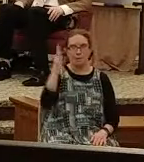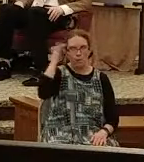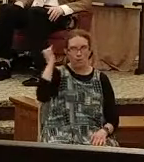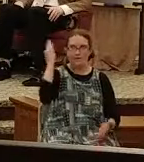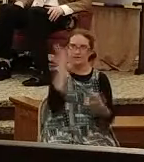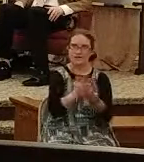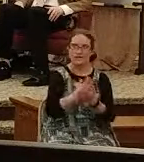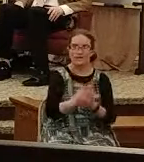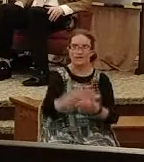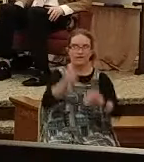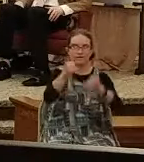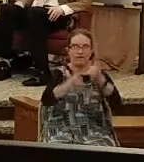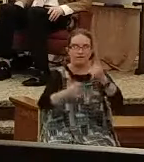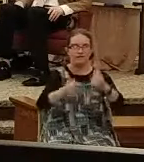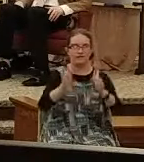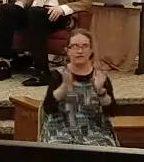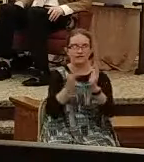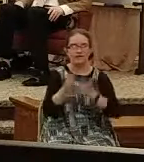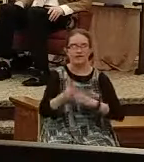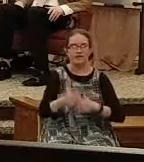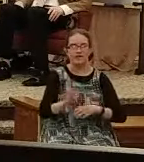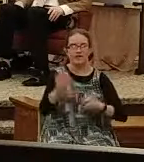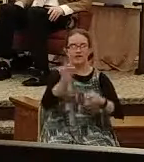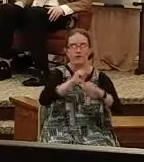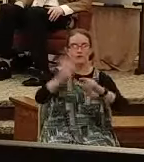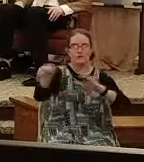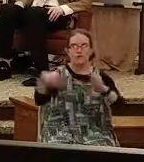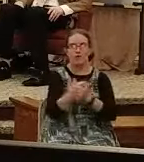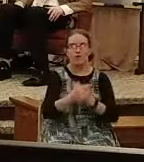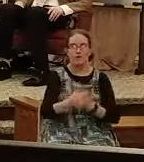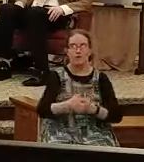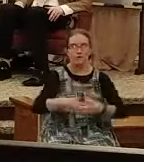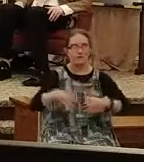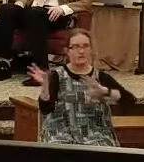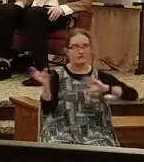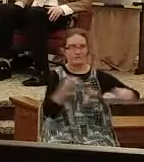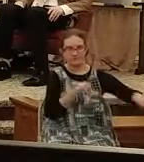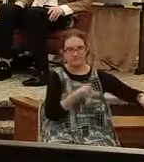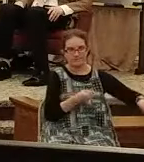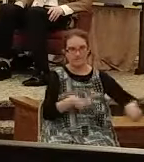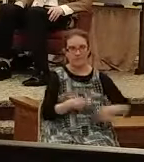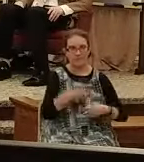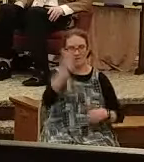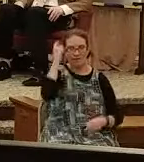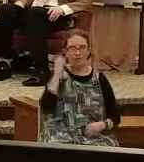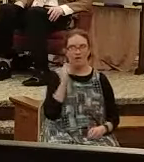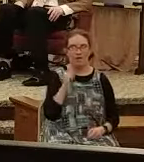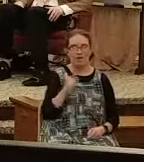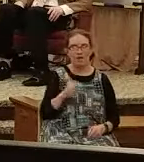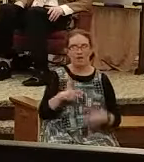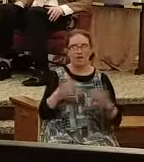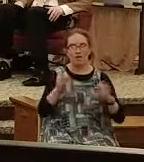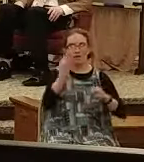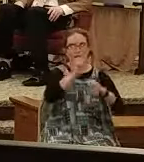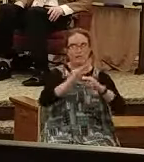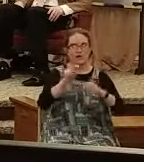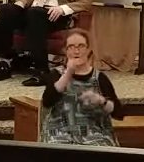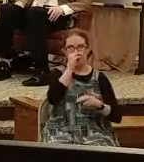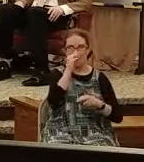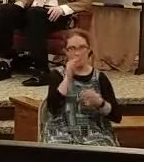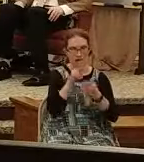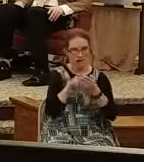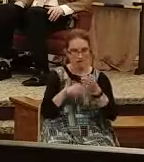quit when he got the last thing with Jesus, because he done used it all up. It was all gone. Hallelujah. Because that's exactly what he used. If you